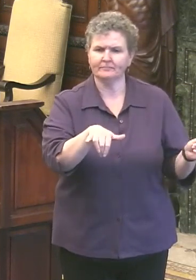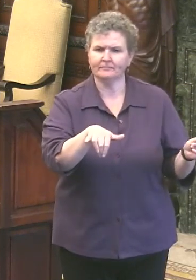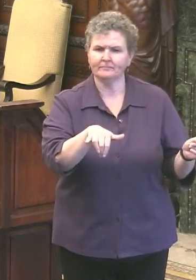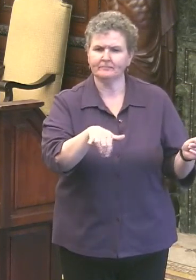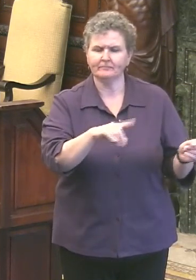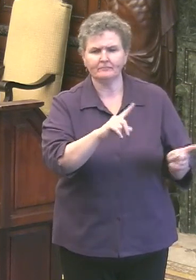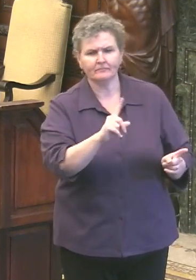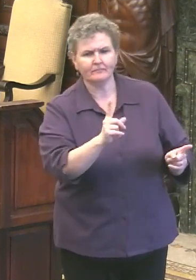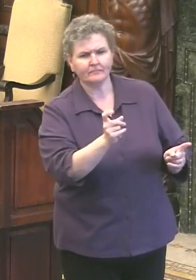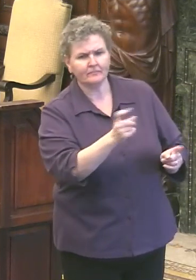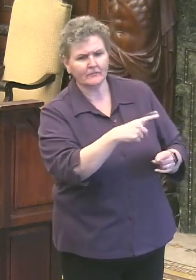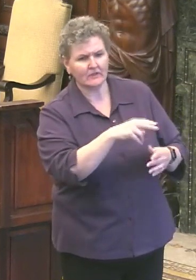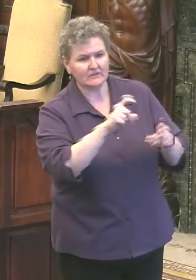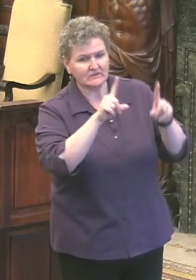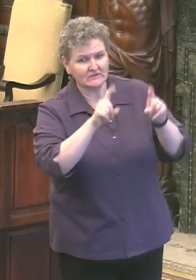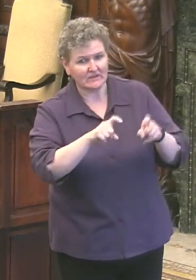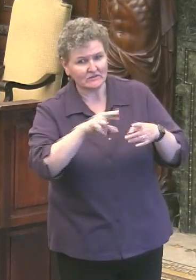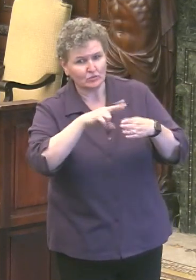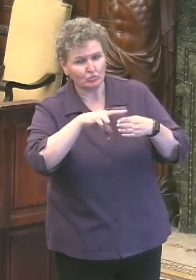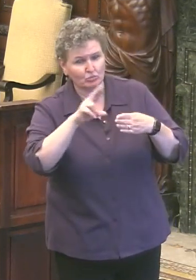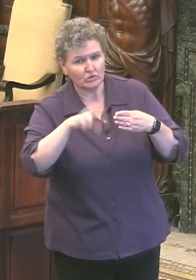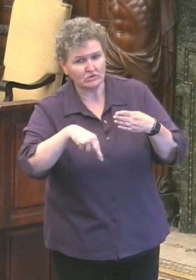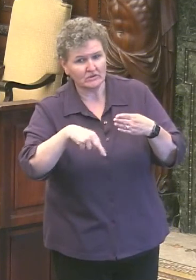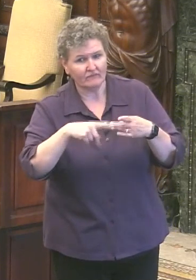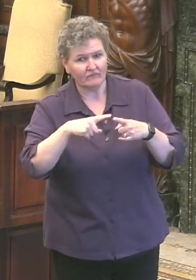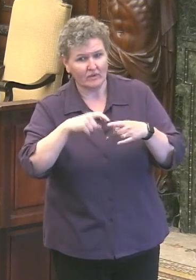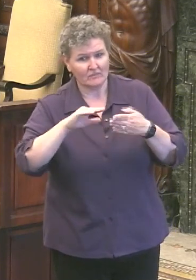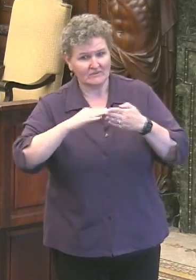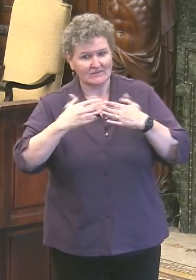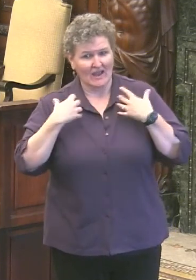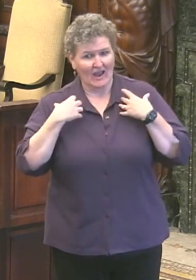city-run site or the, you know, the city health department sites?